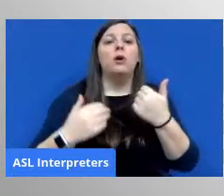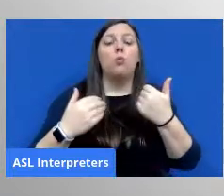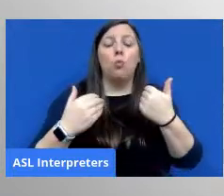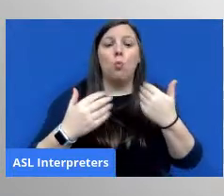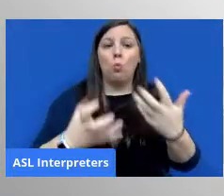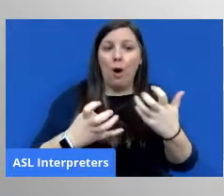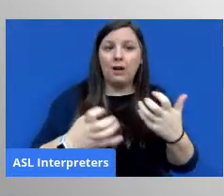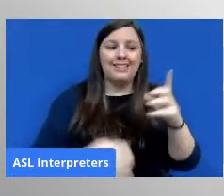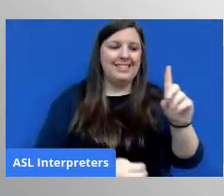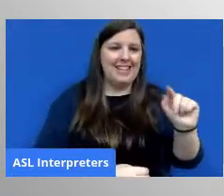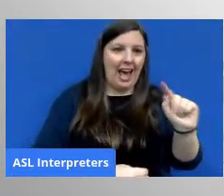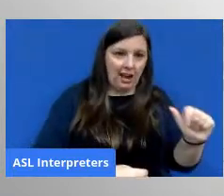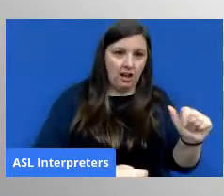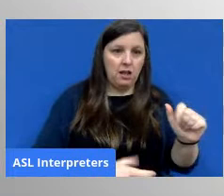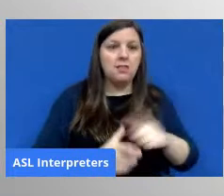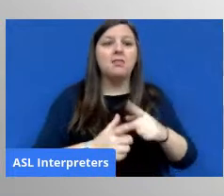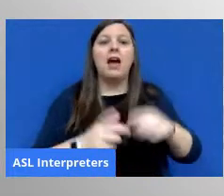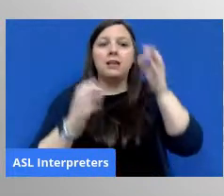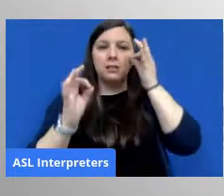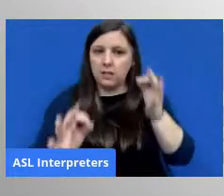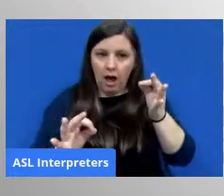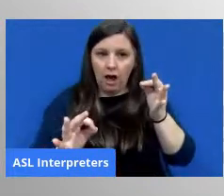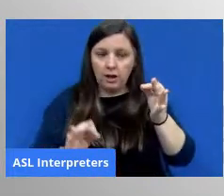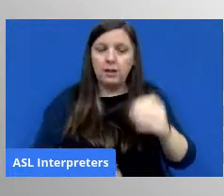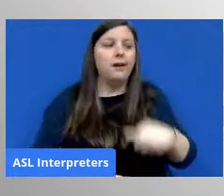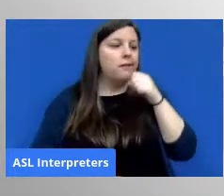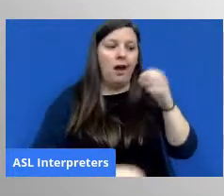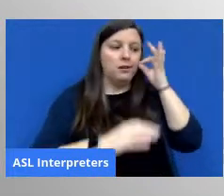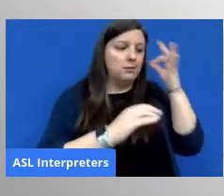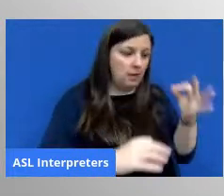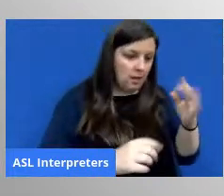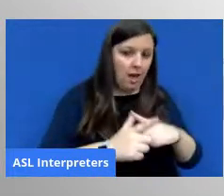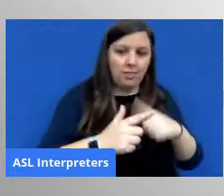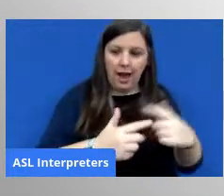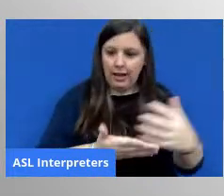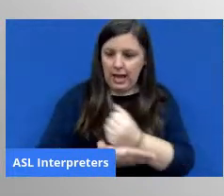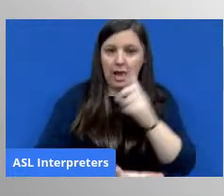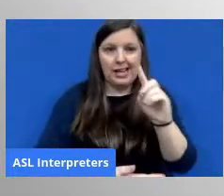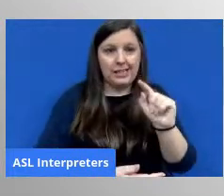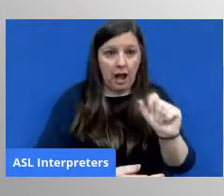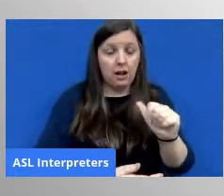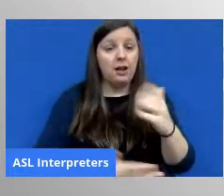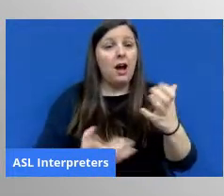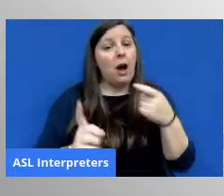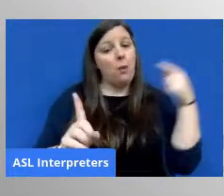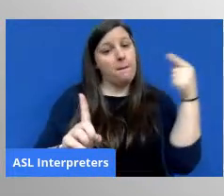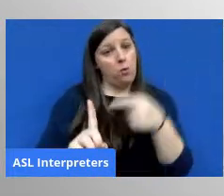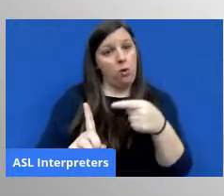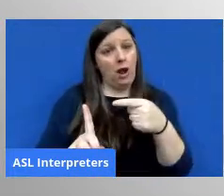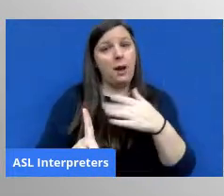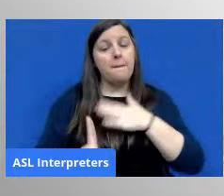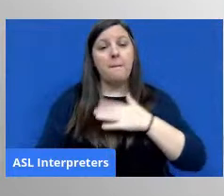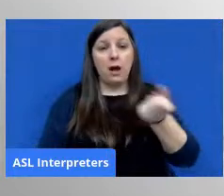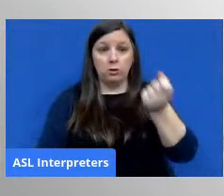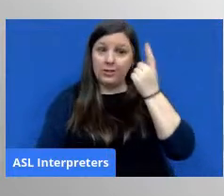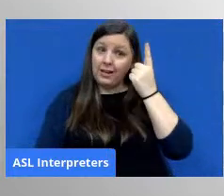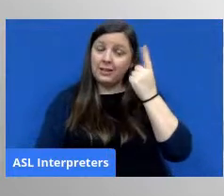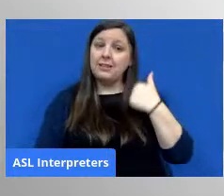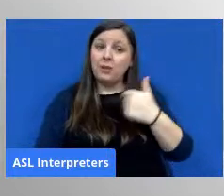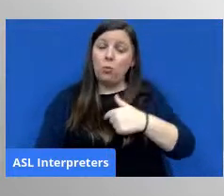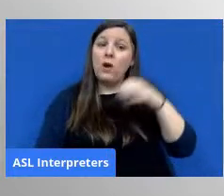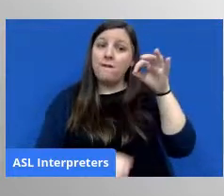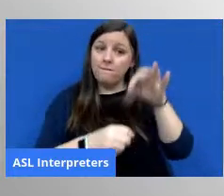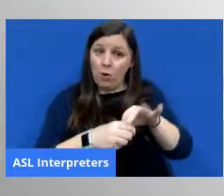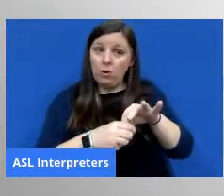not make the decision and then get the data afterwards. And I do want to point out that my understanding is that we are voting